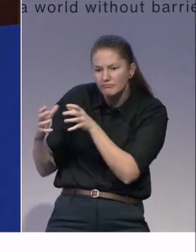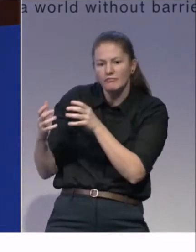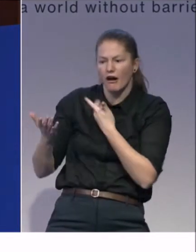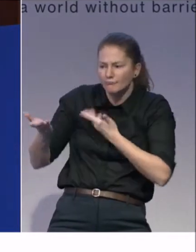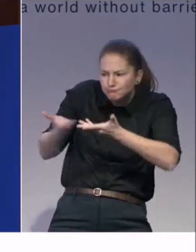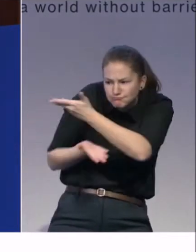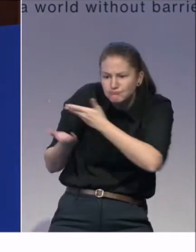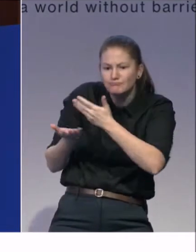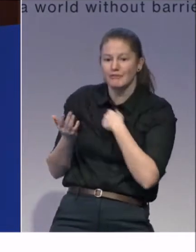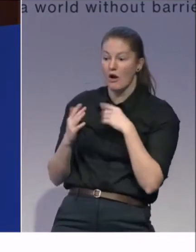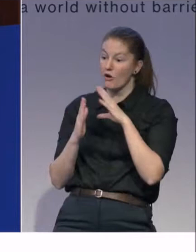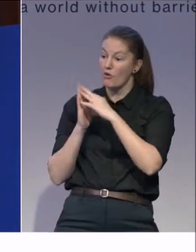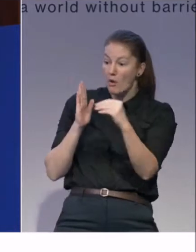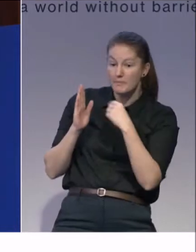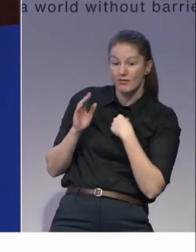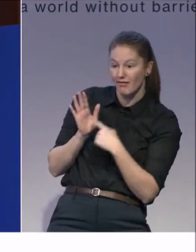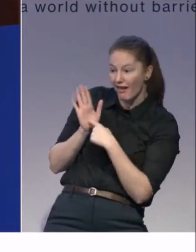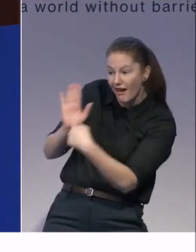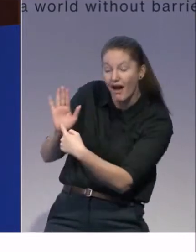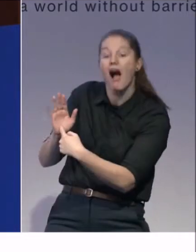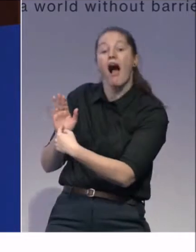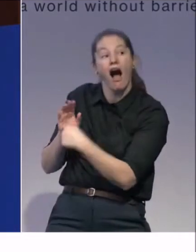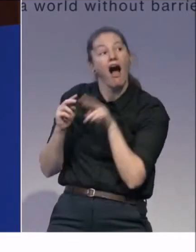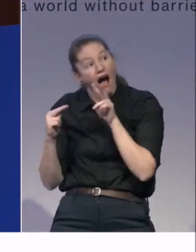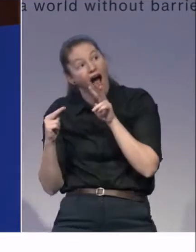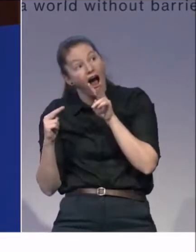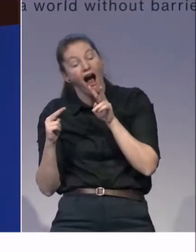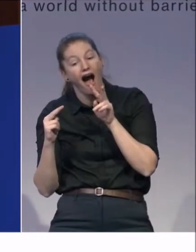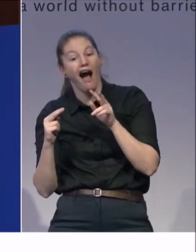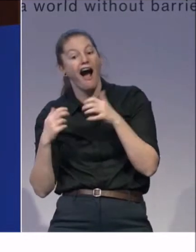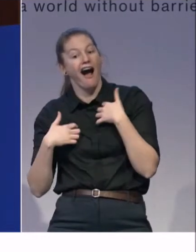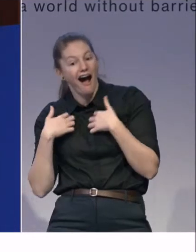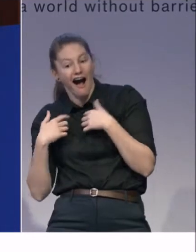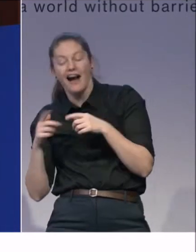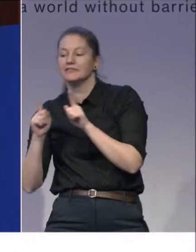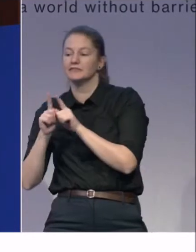in order to more people